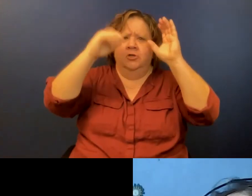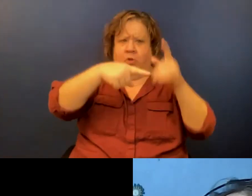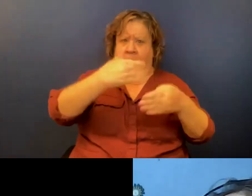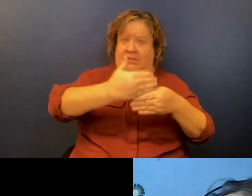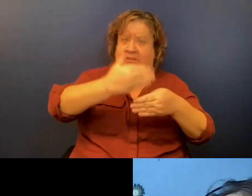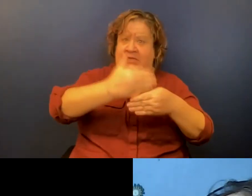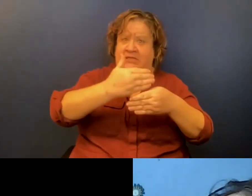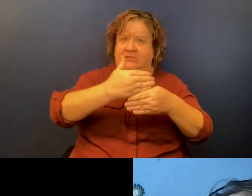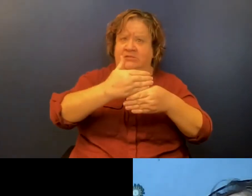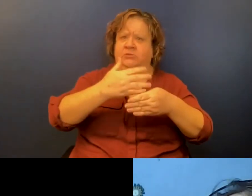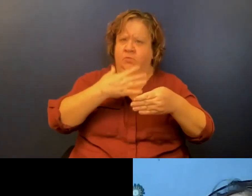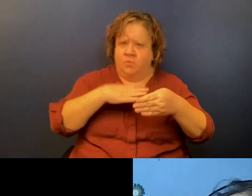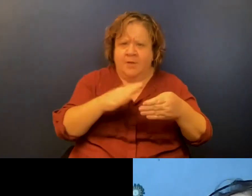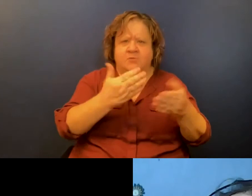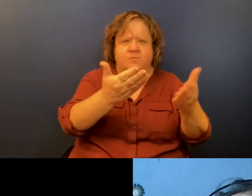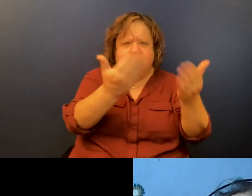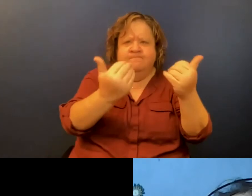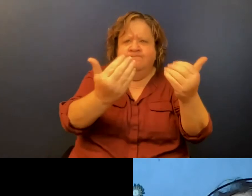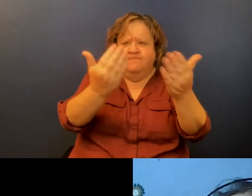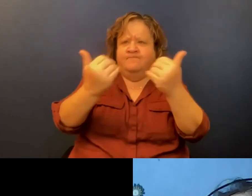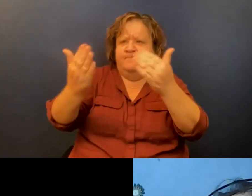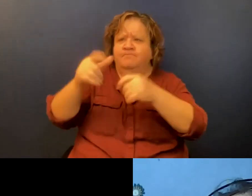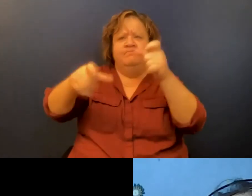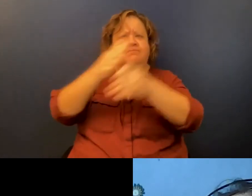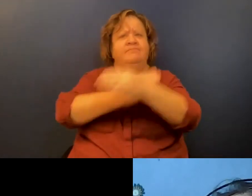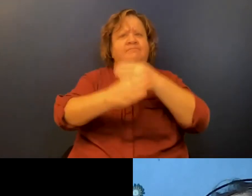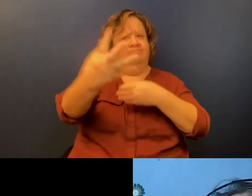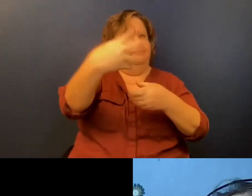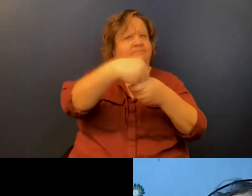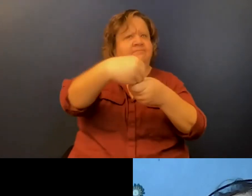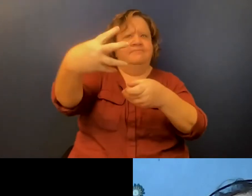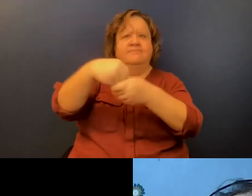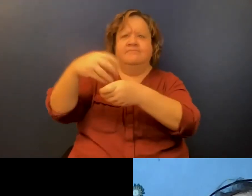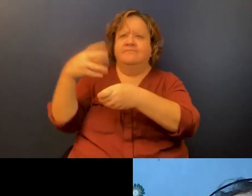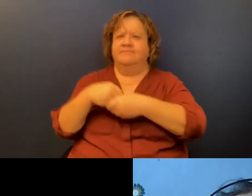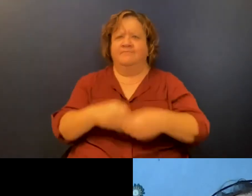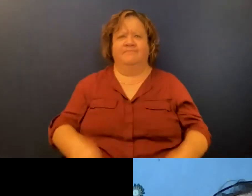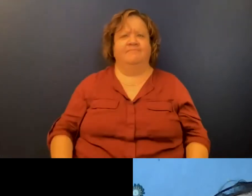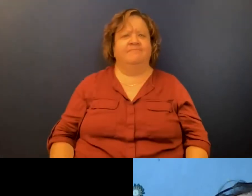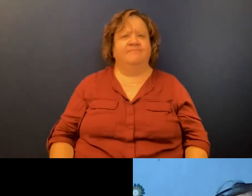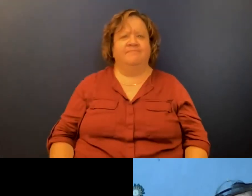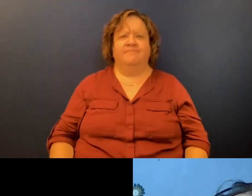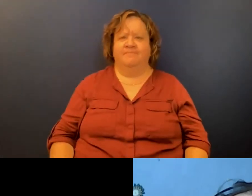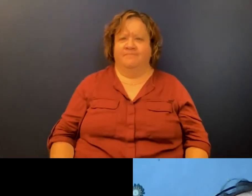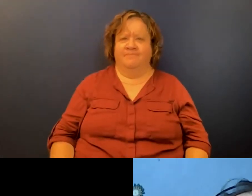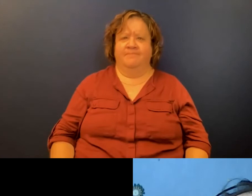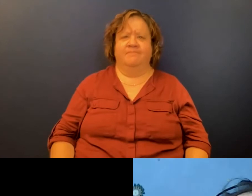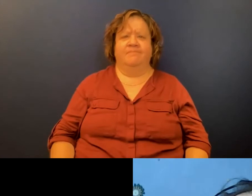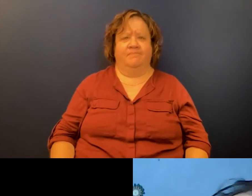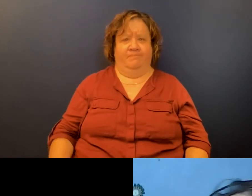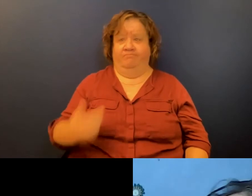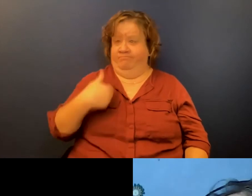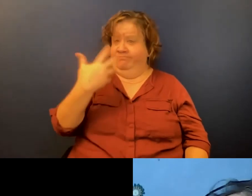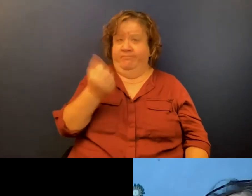only create spaces to be able to integrate disabled people such as myself, but we do other